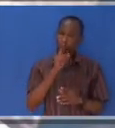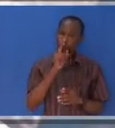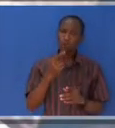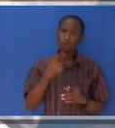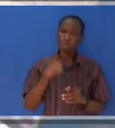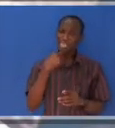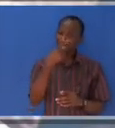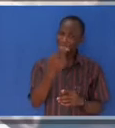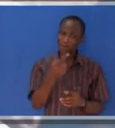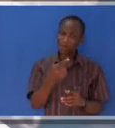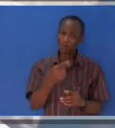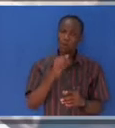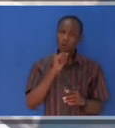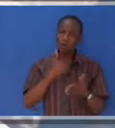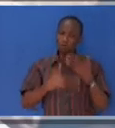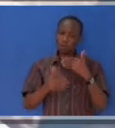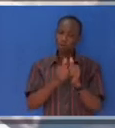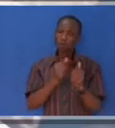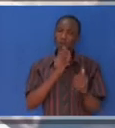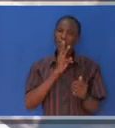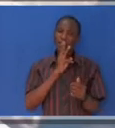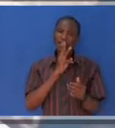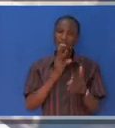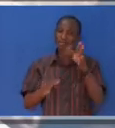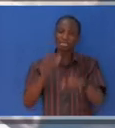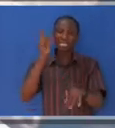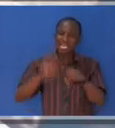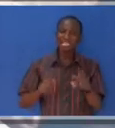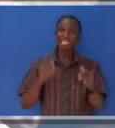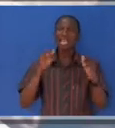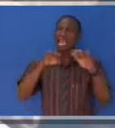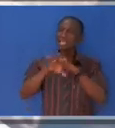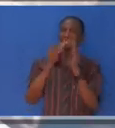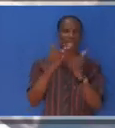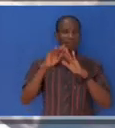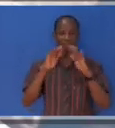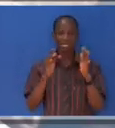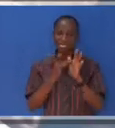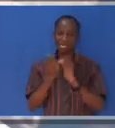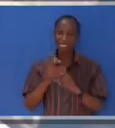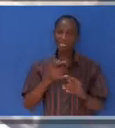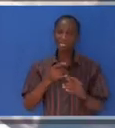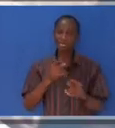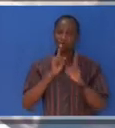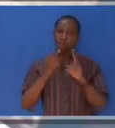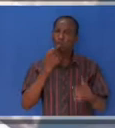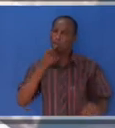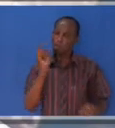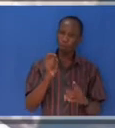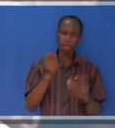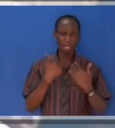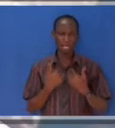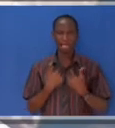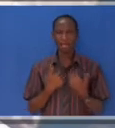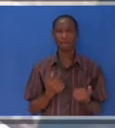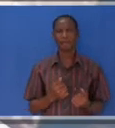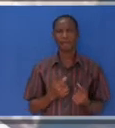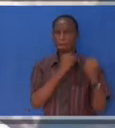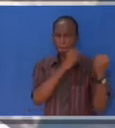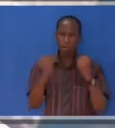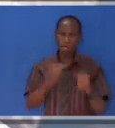amfiri suo ne honhom anwo obi ori nhyane yankopon ahidie. Jesus spoke as one with authority.